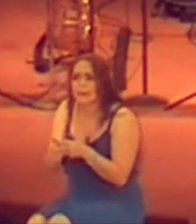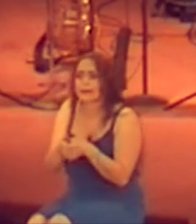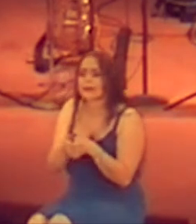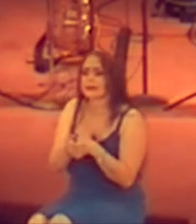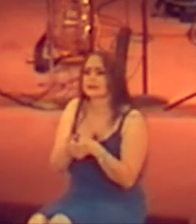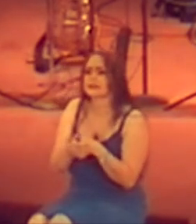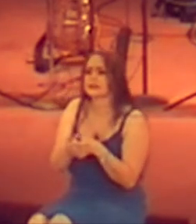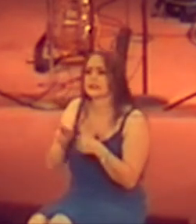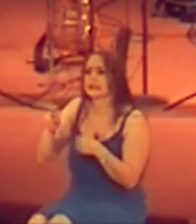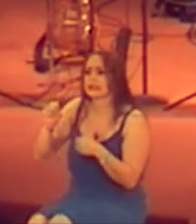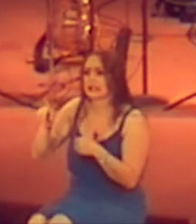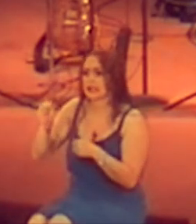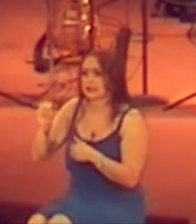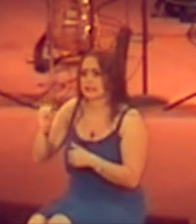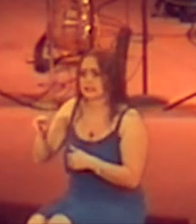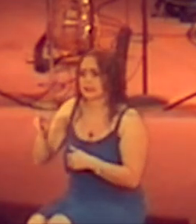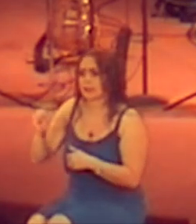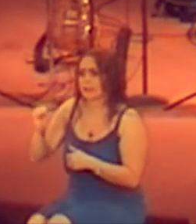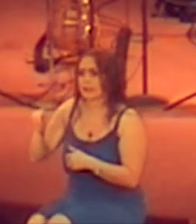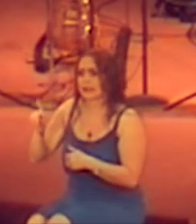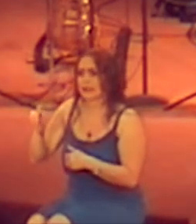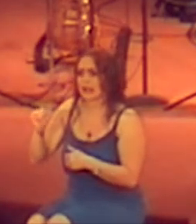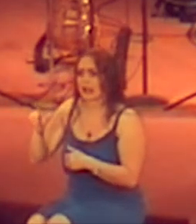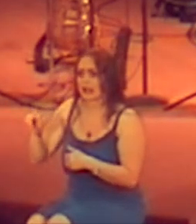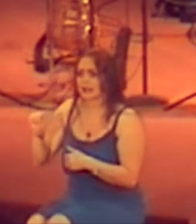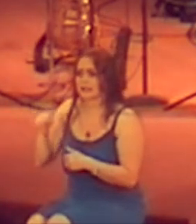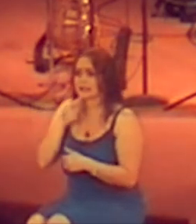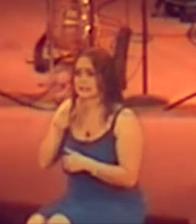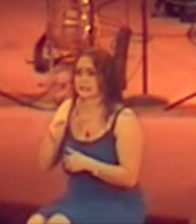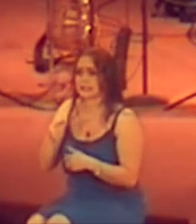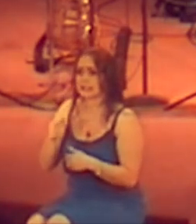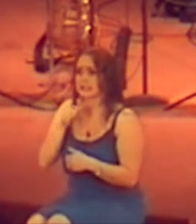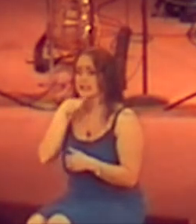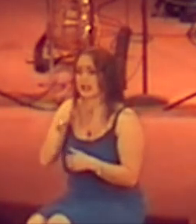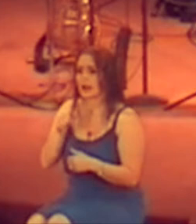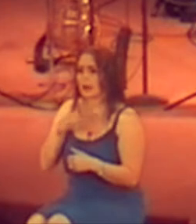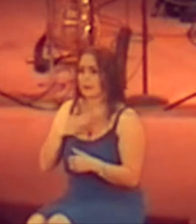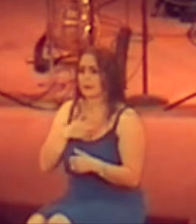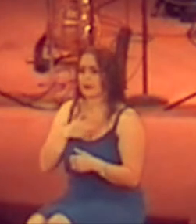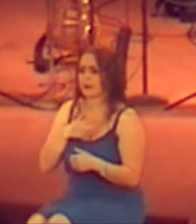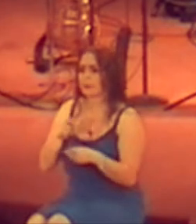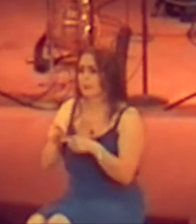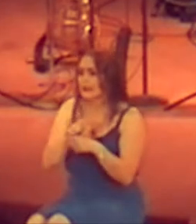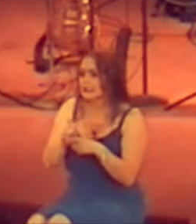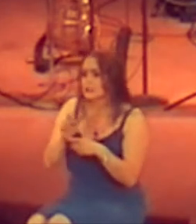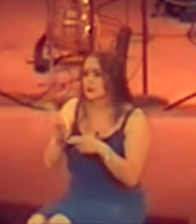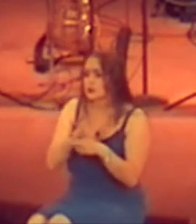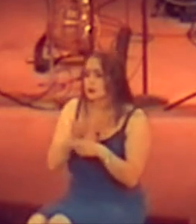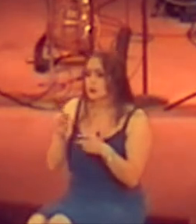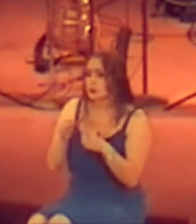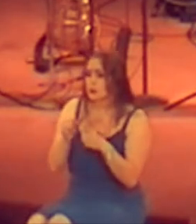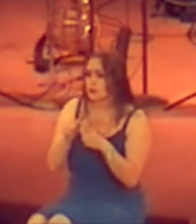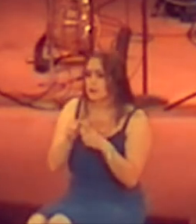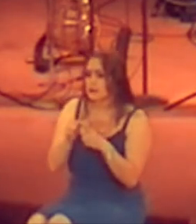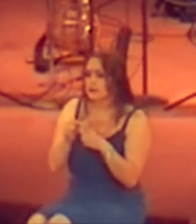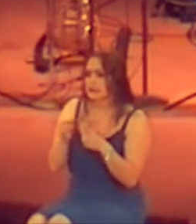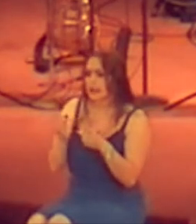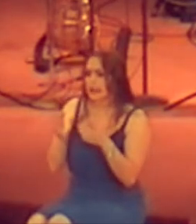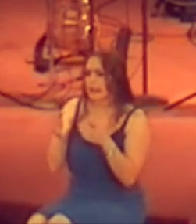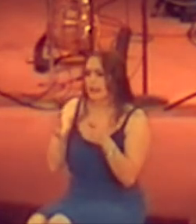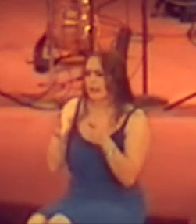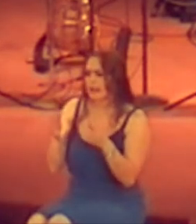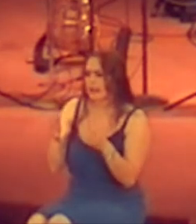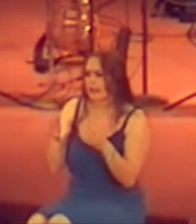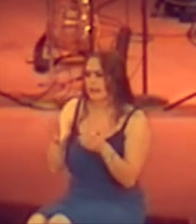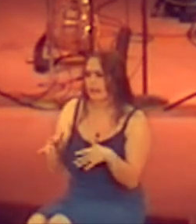Nelson Mandela once said, "It is never my custom to use words lightly. If 27 years in prison has done anything to us,